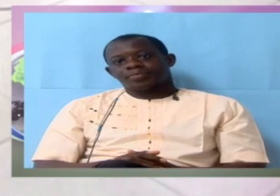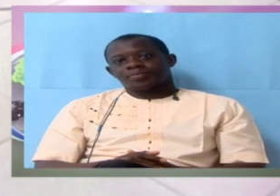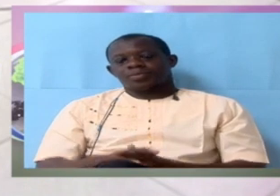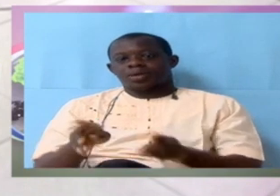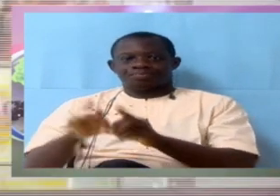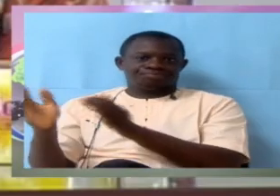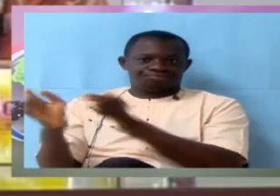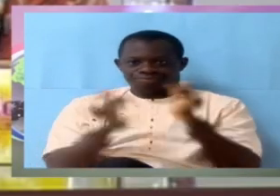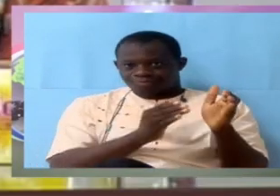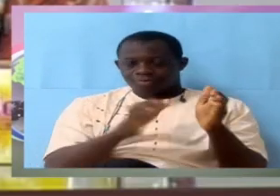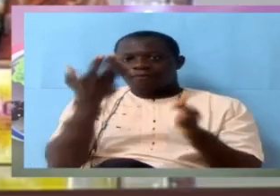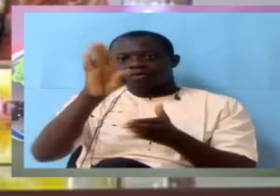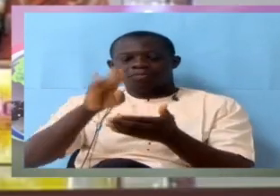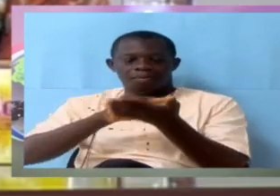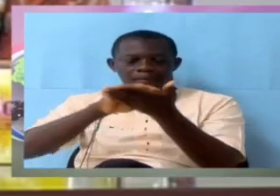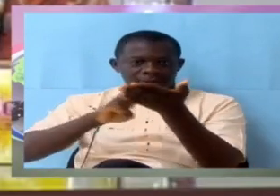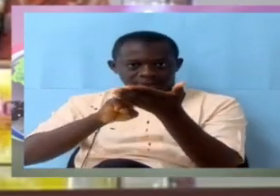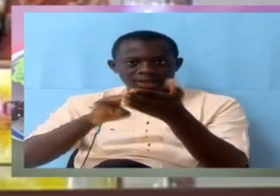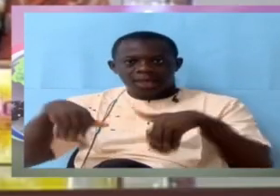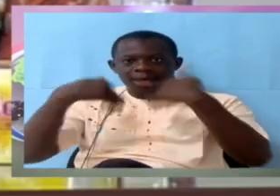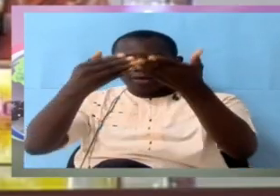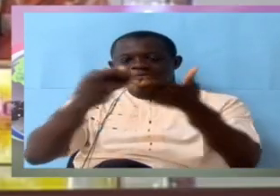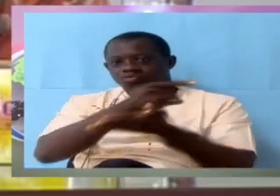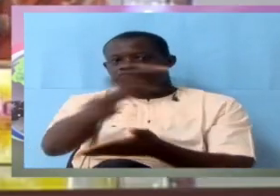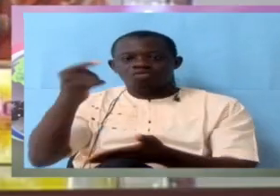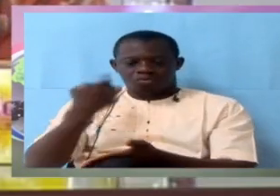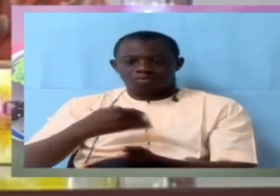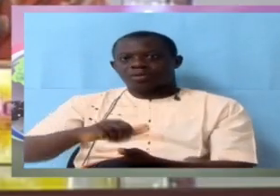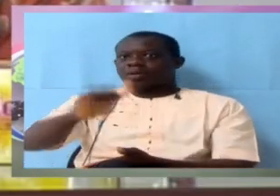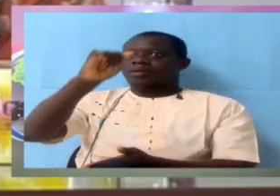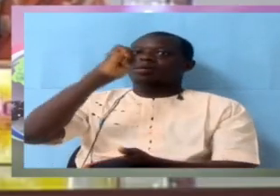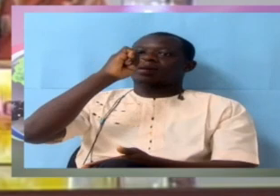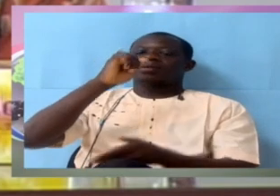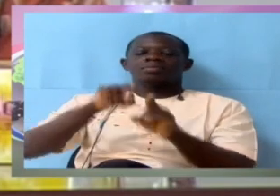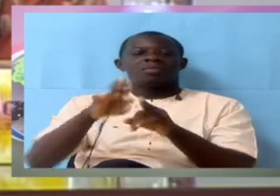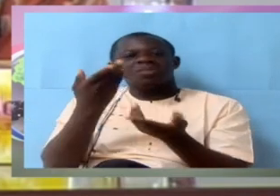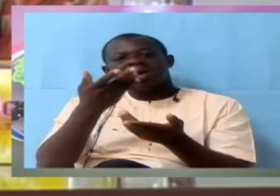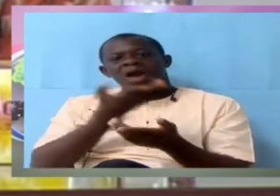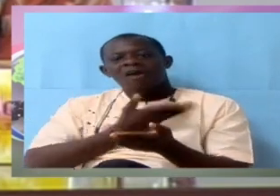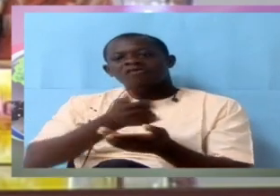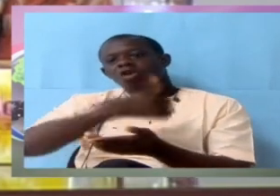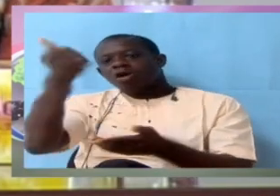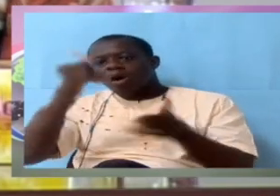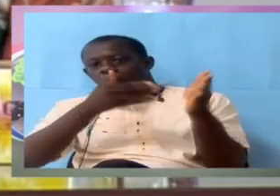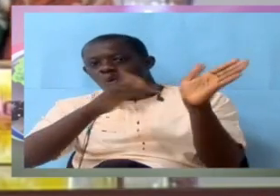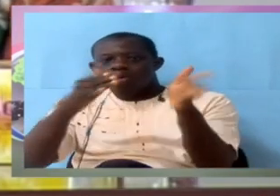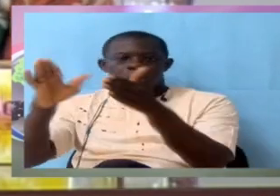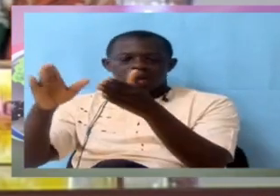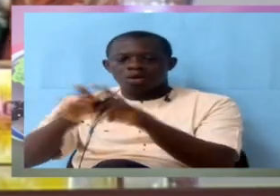Apart from the concoctions that were given to you to drink, was there any other method that was used during this treatment program?